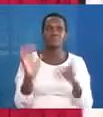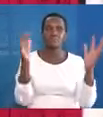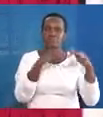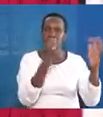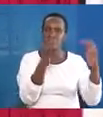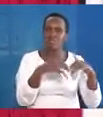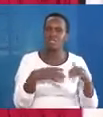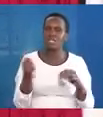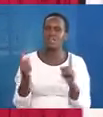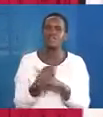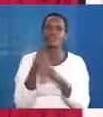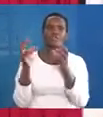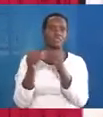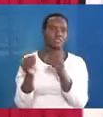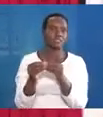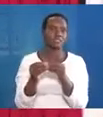fora.